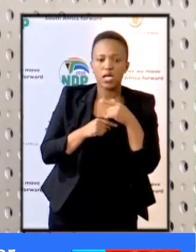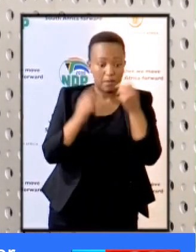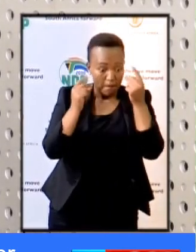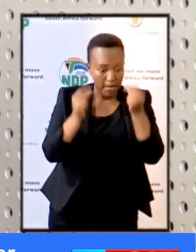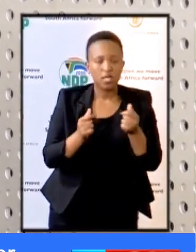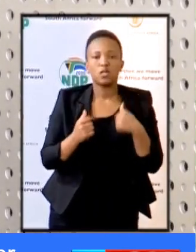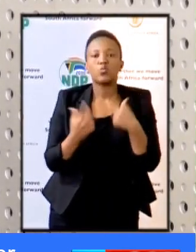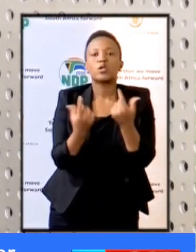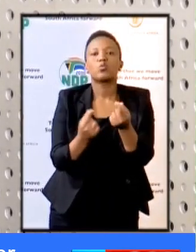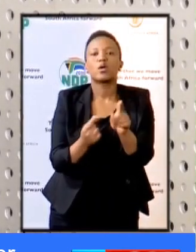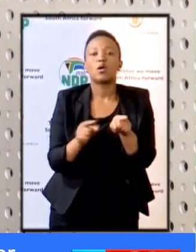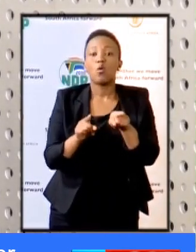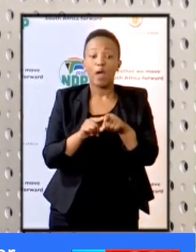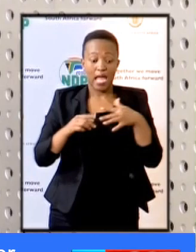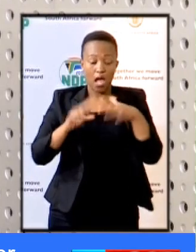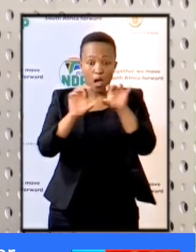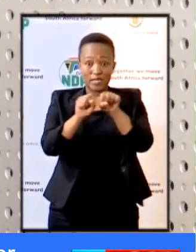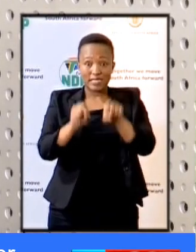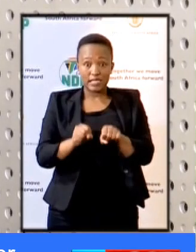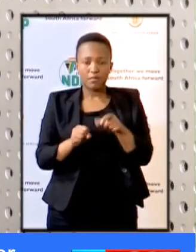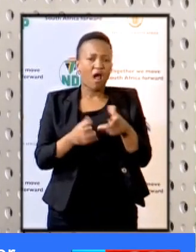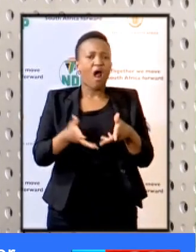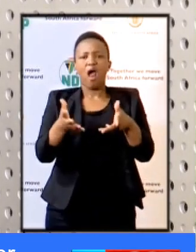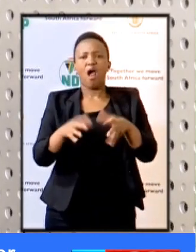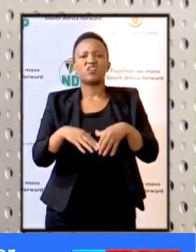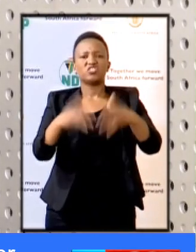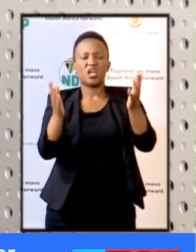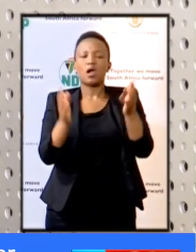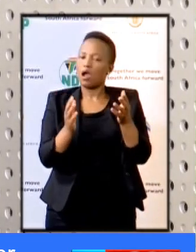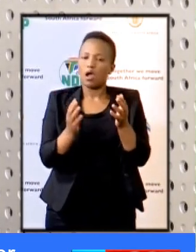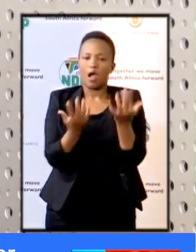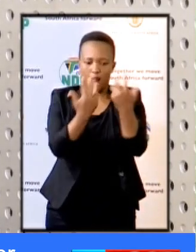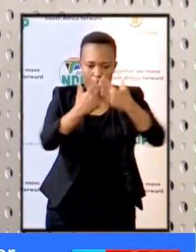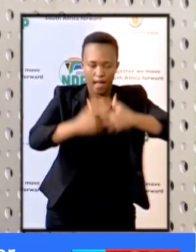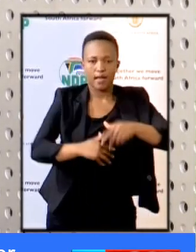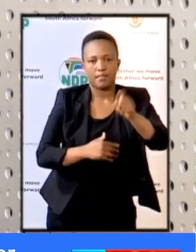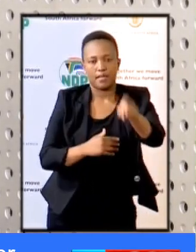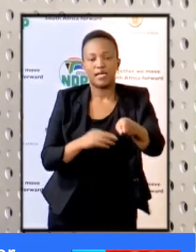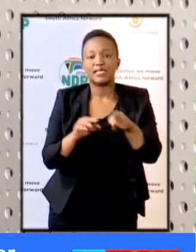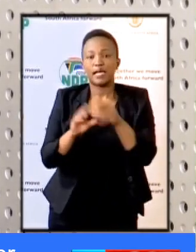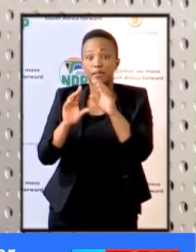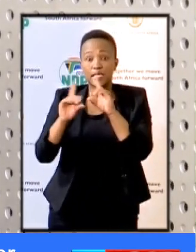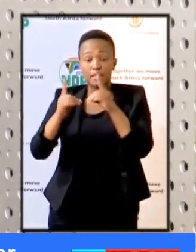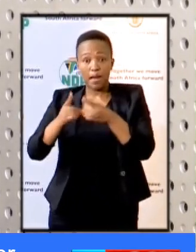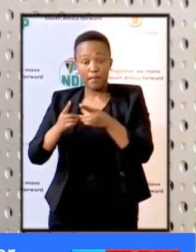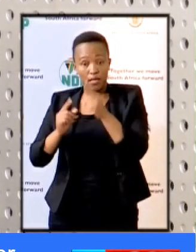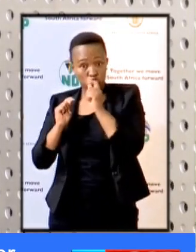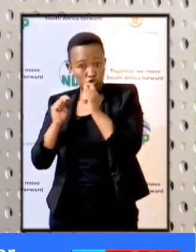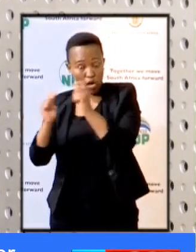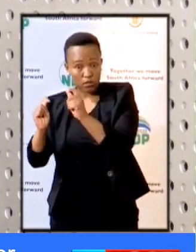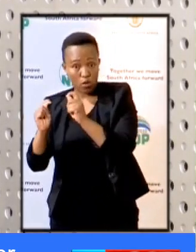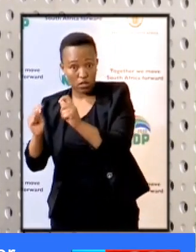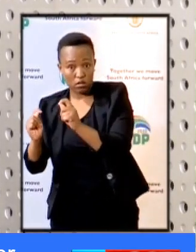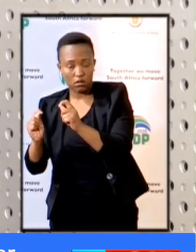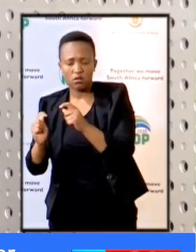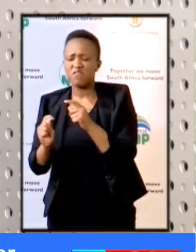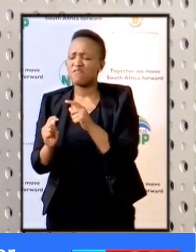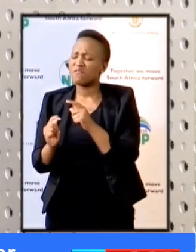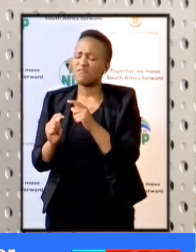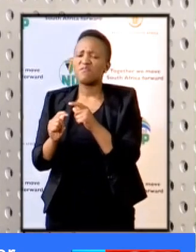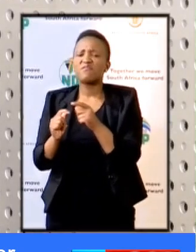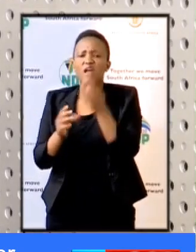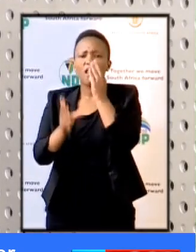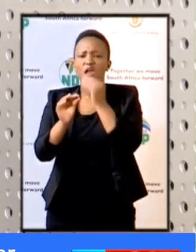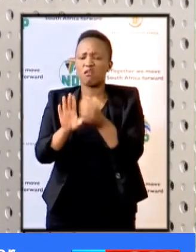systems as departments and as government. Same with the Department of Transport. If they come across learners who